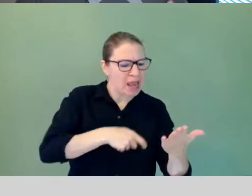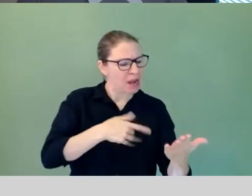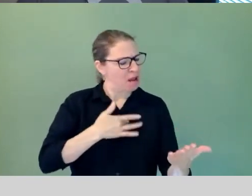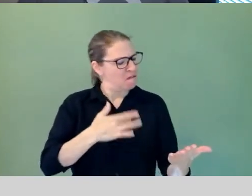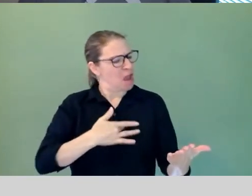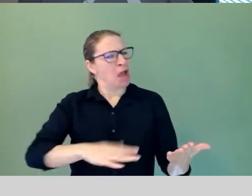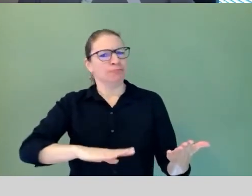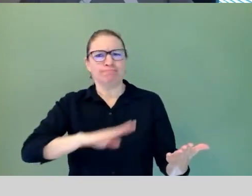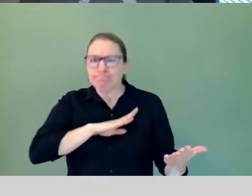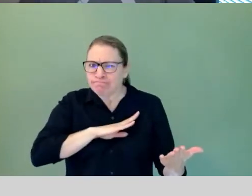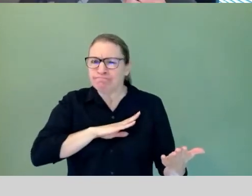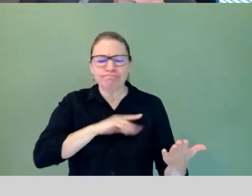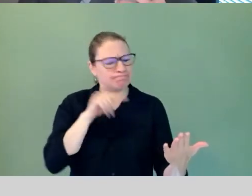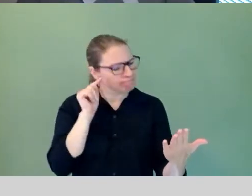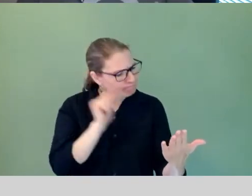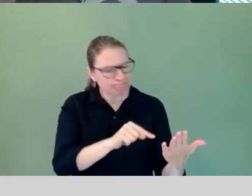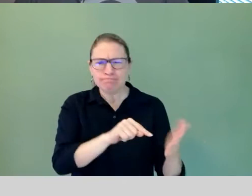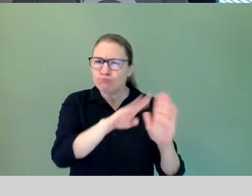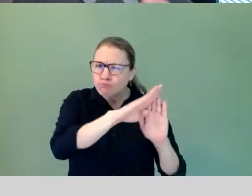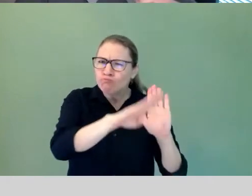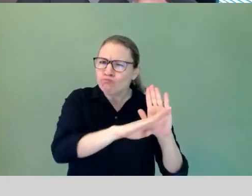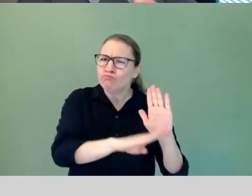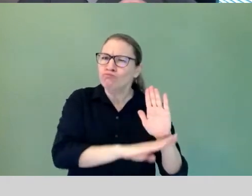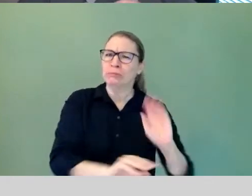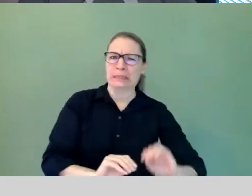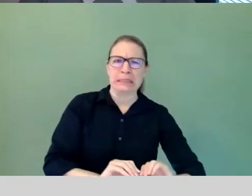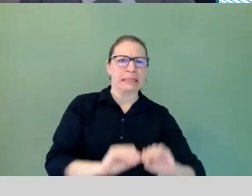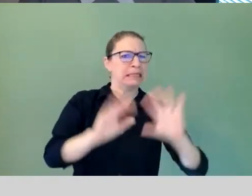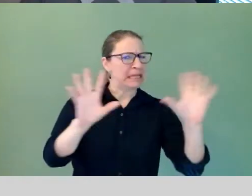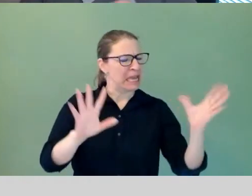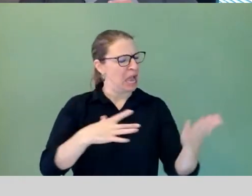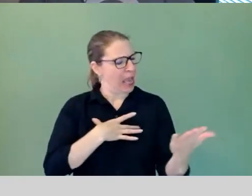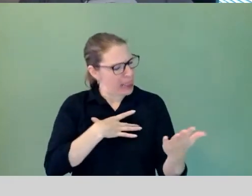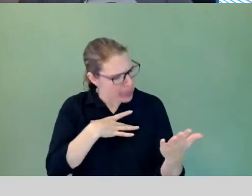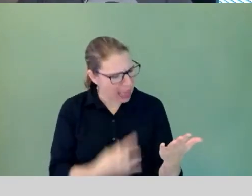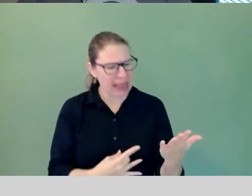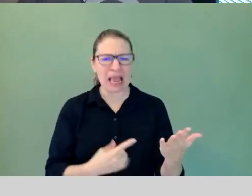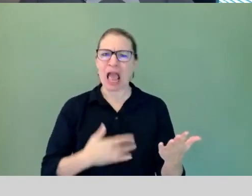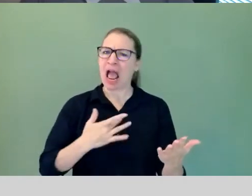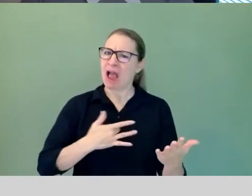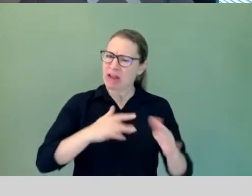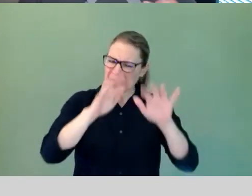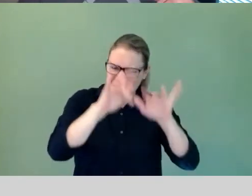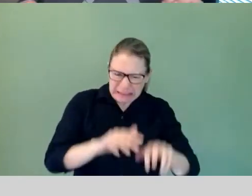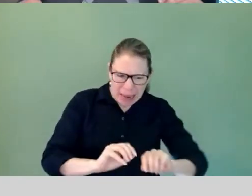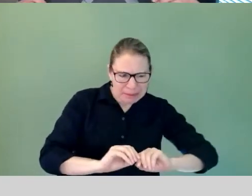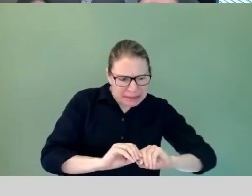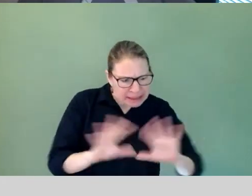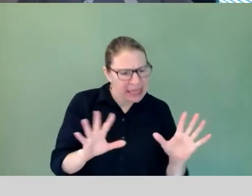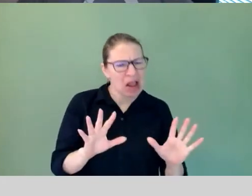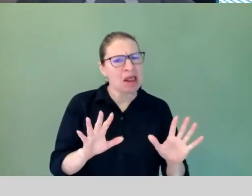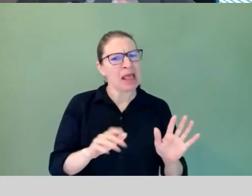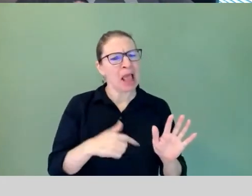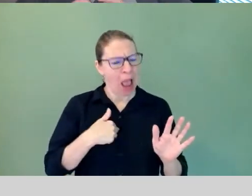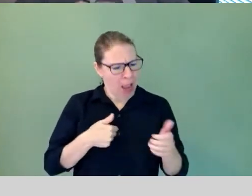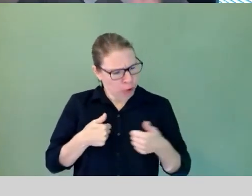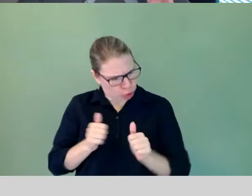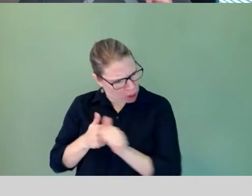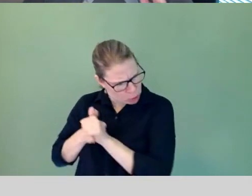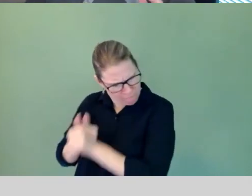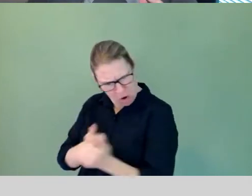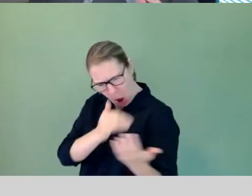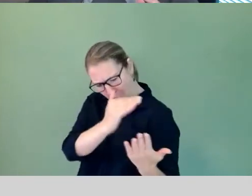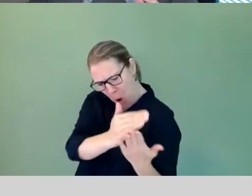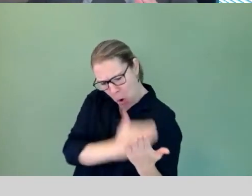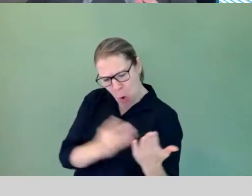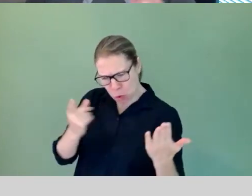before in the past, that you just really liked, like you typed it all through, you followed it word for word, and then you ran it, and it ran exactly the